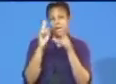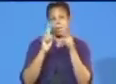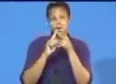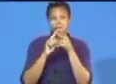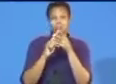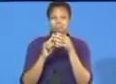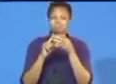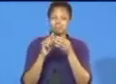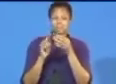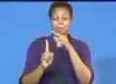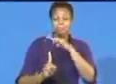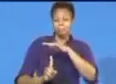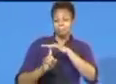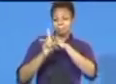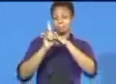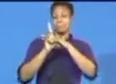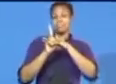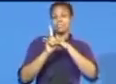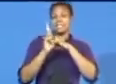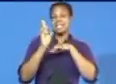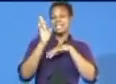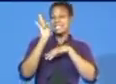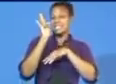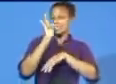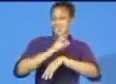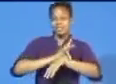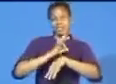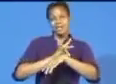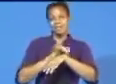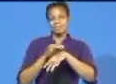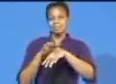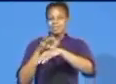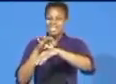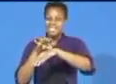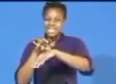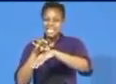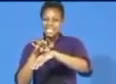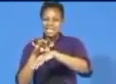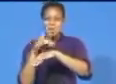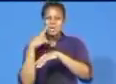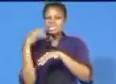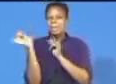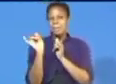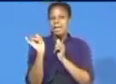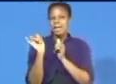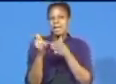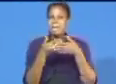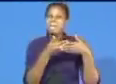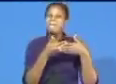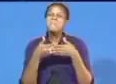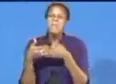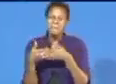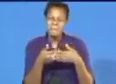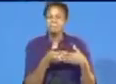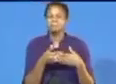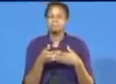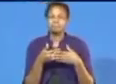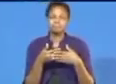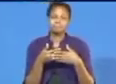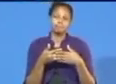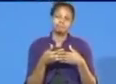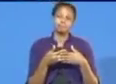the 7th time, his flesh looked like the flesh of a little child. I'm